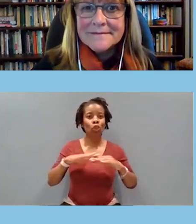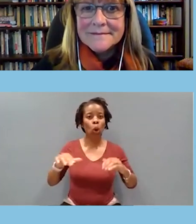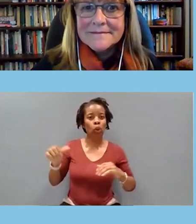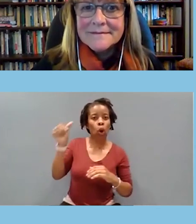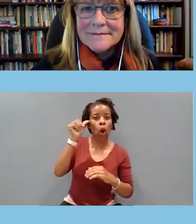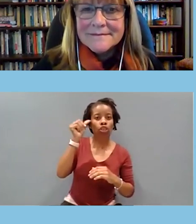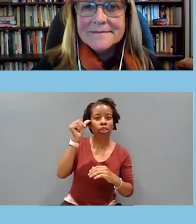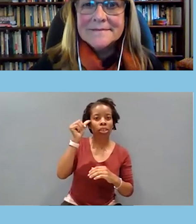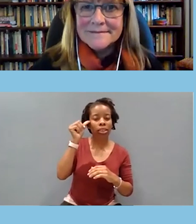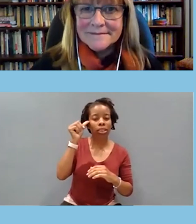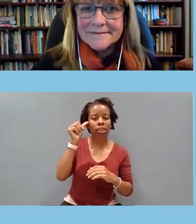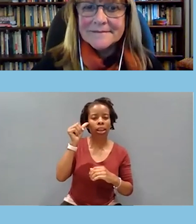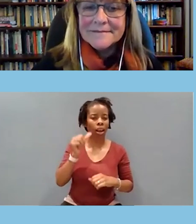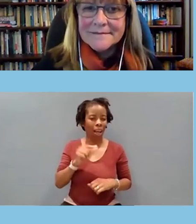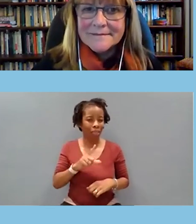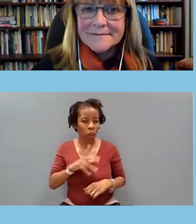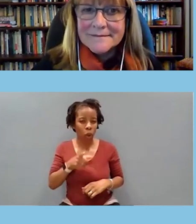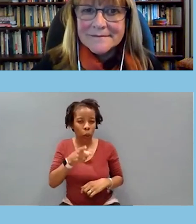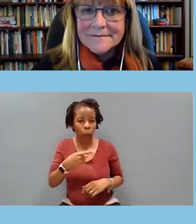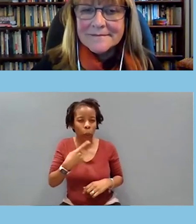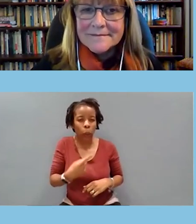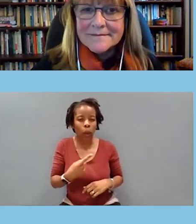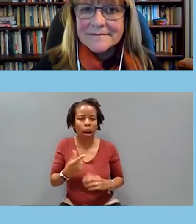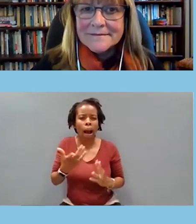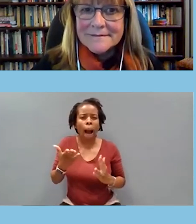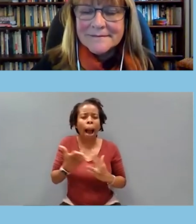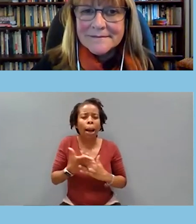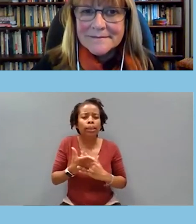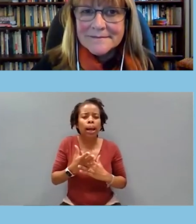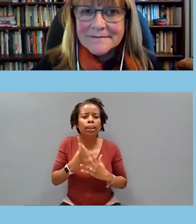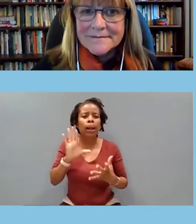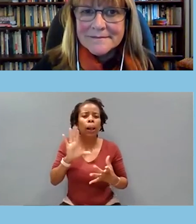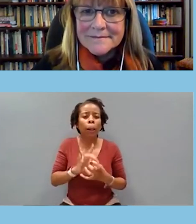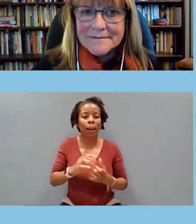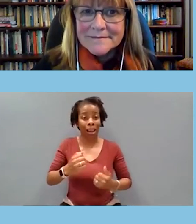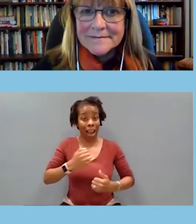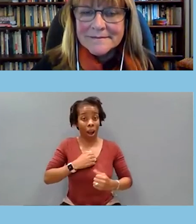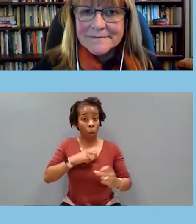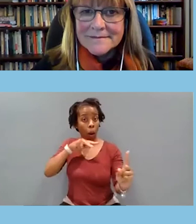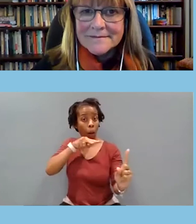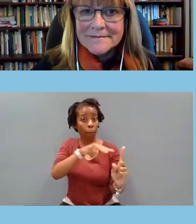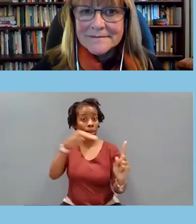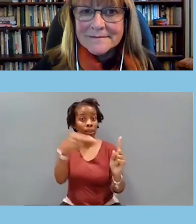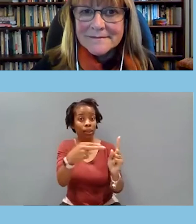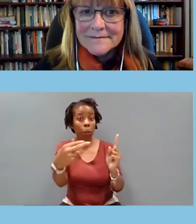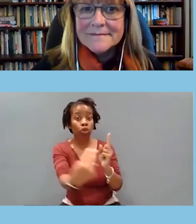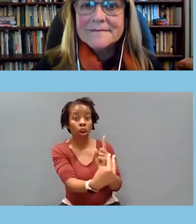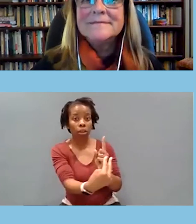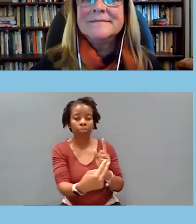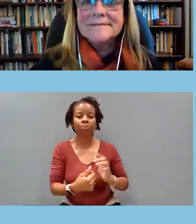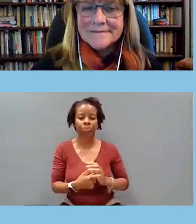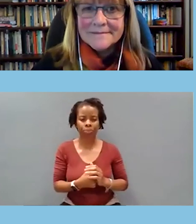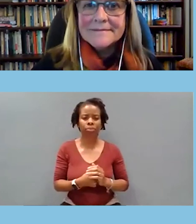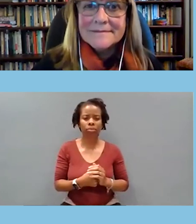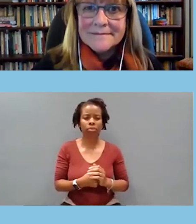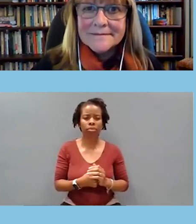as perception allows us also to kind of there is an education of the sensorium, as you describe